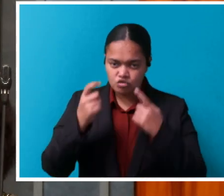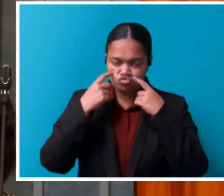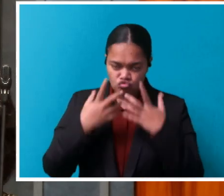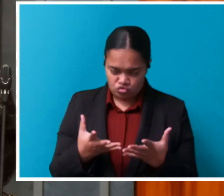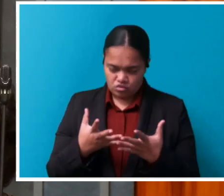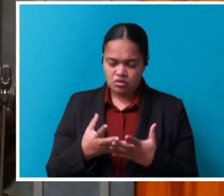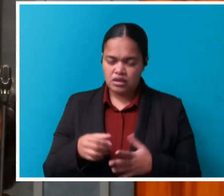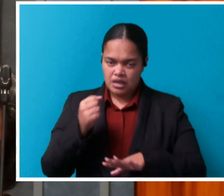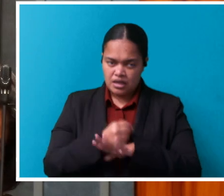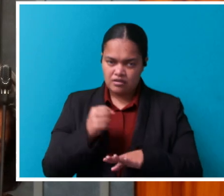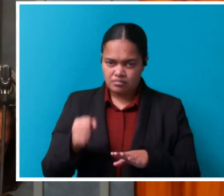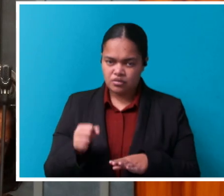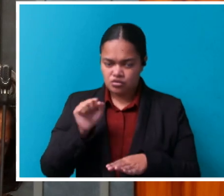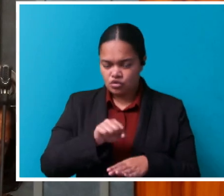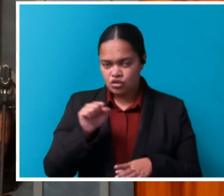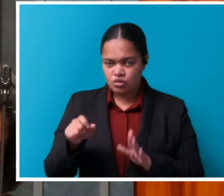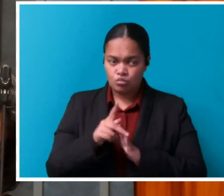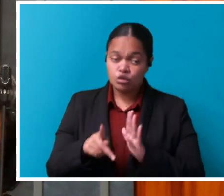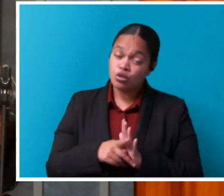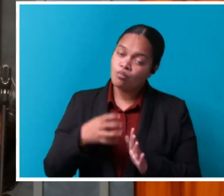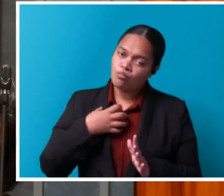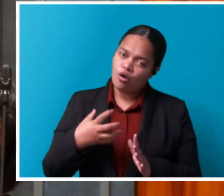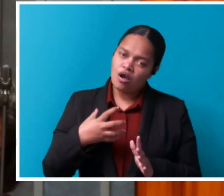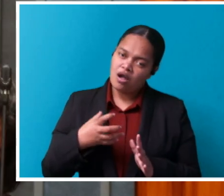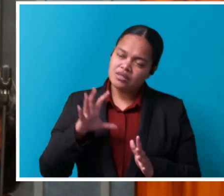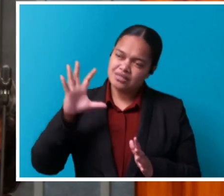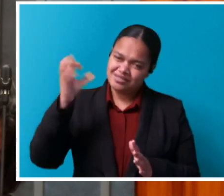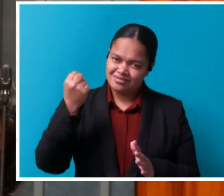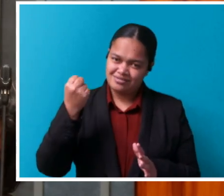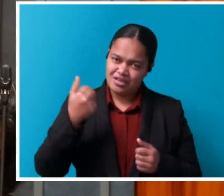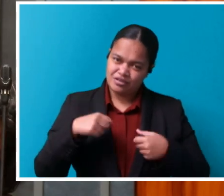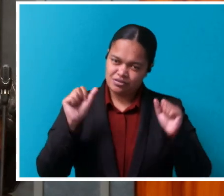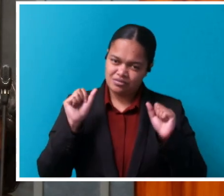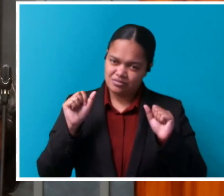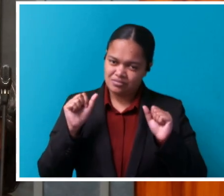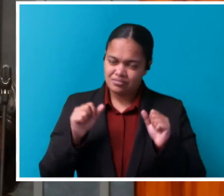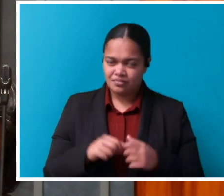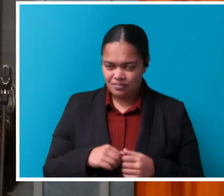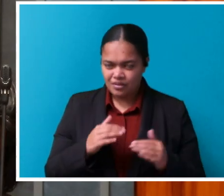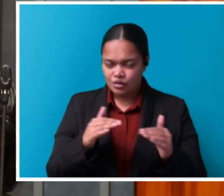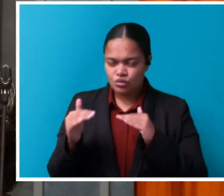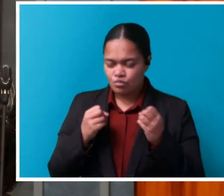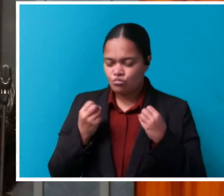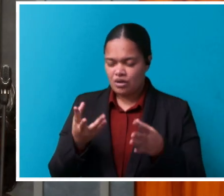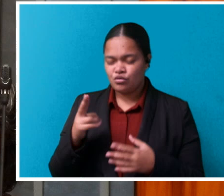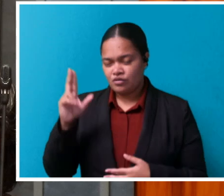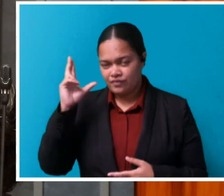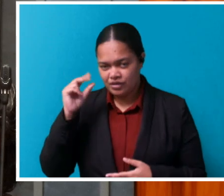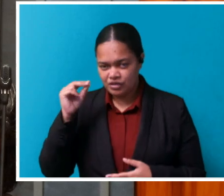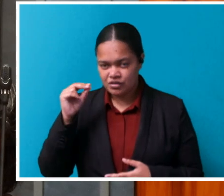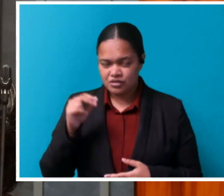government scholarship policies are more successful, as more access and equity is provided to Fijians to